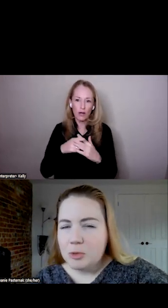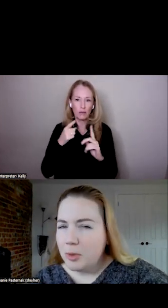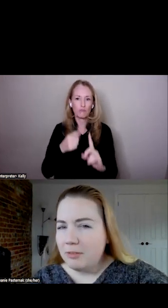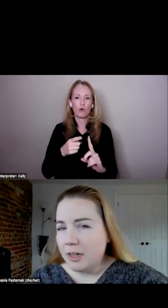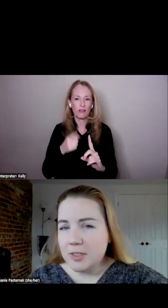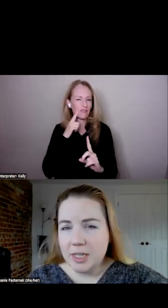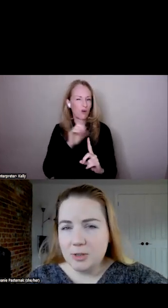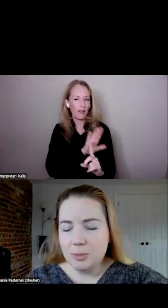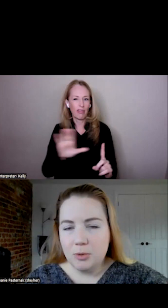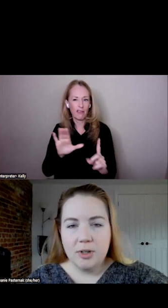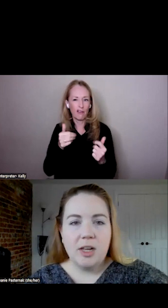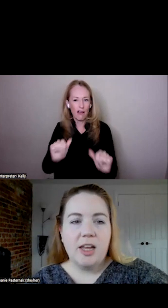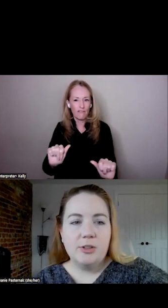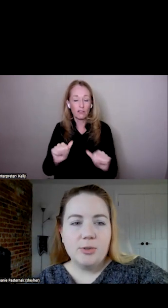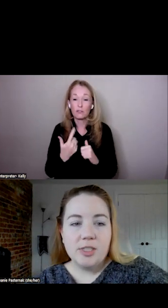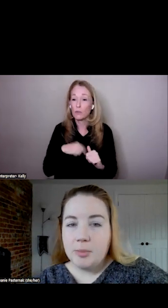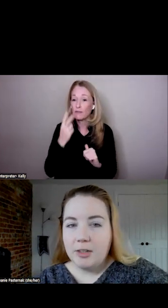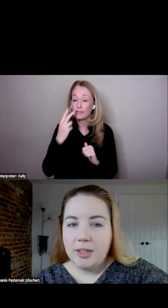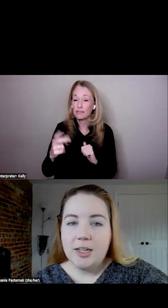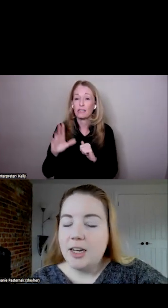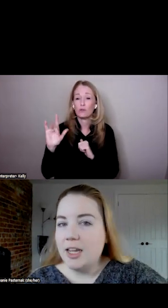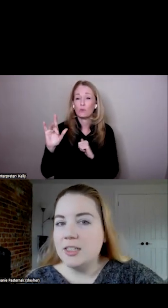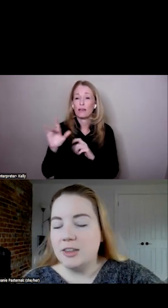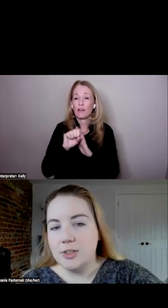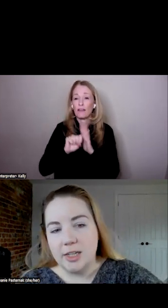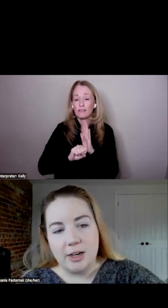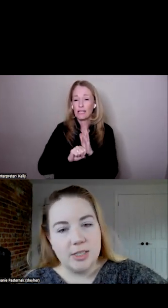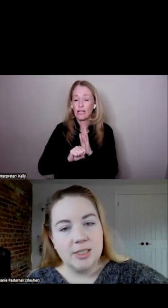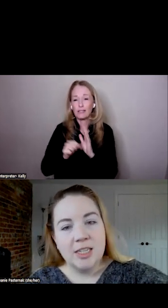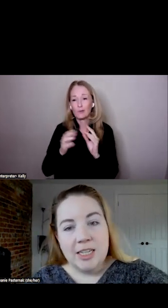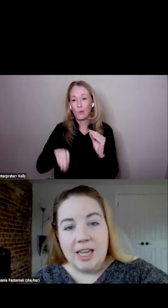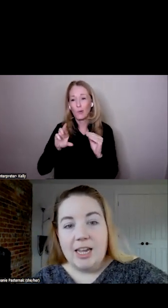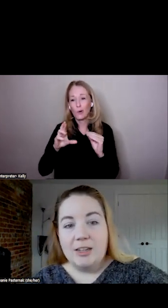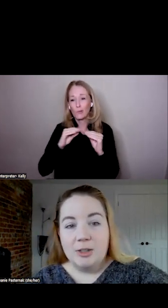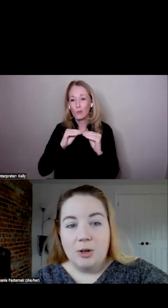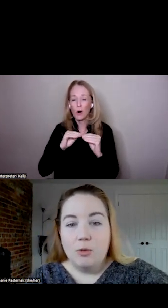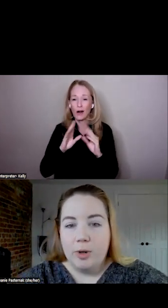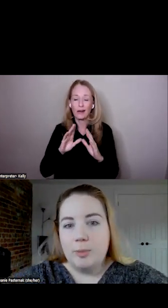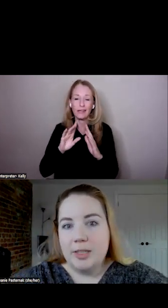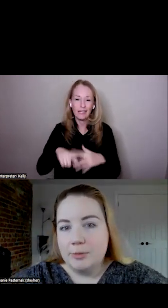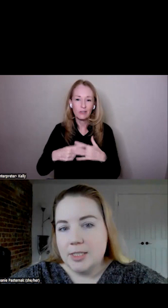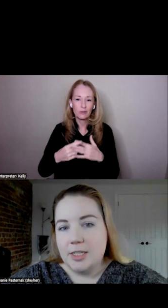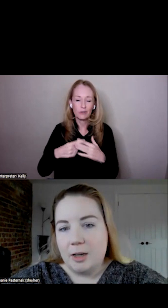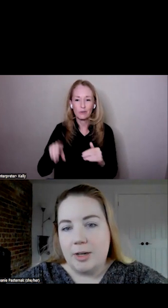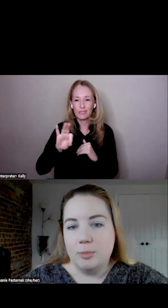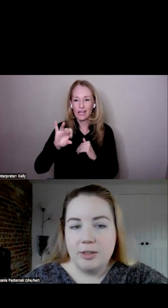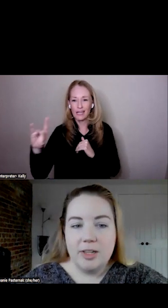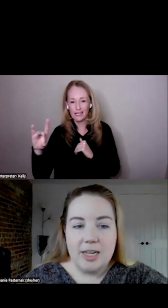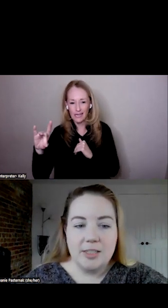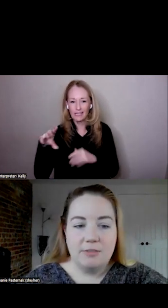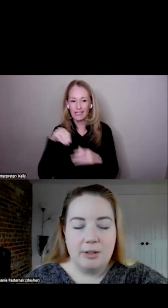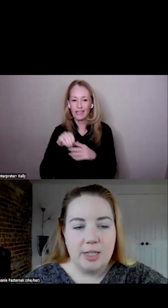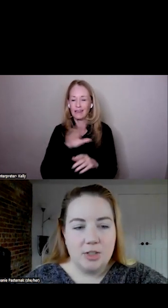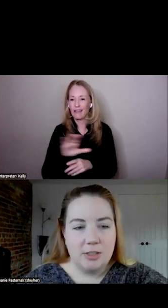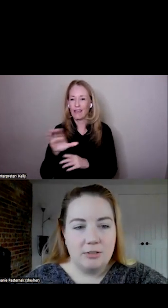about 25 states or more introduce something on 988 at their state houses. And overwhelmingly, we see that model bill